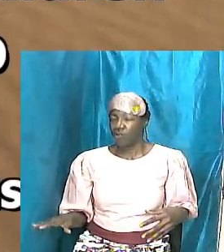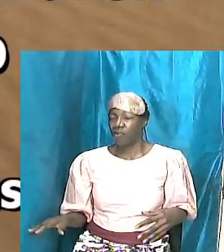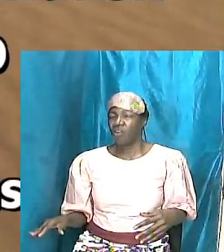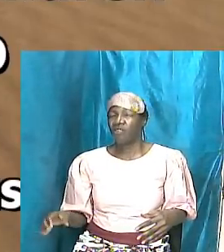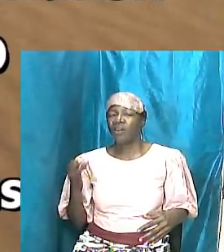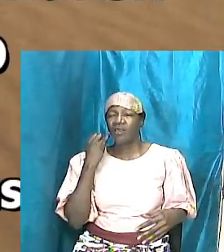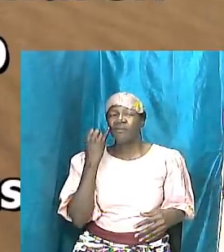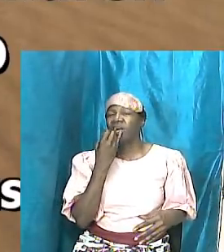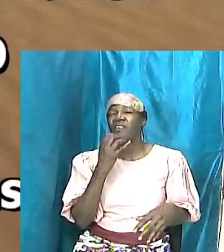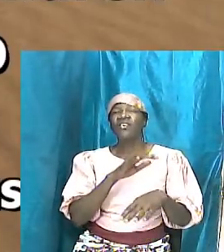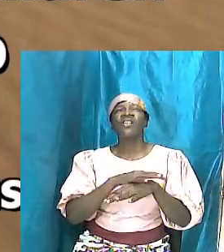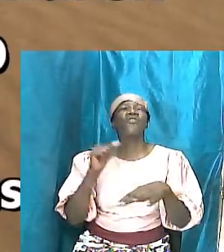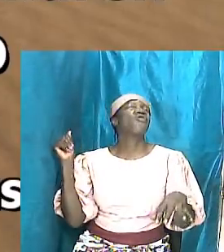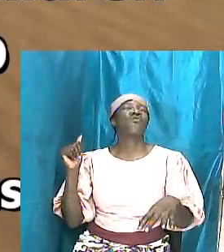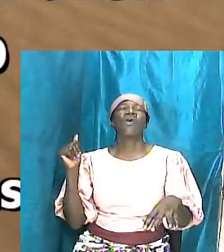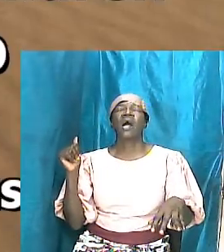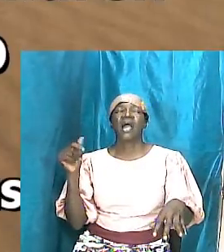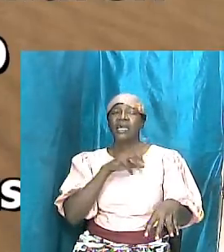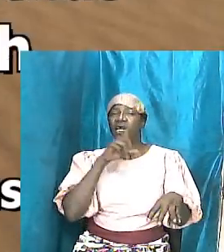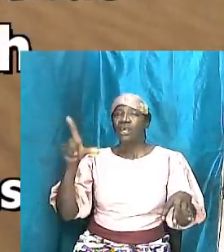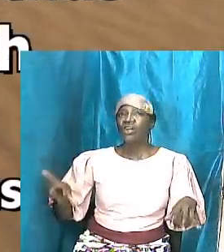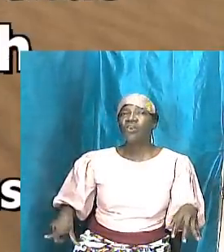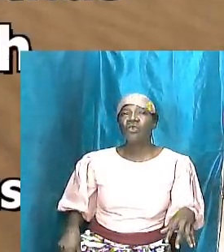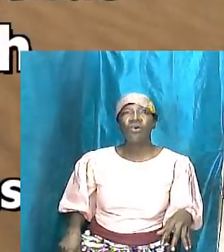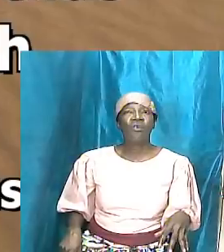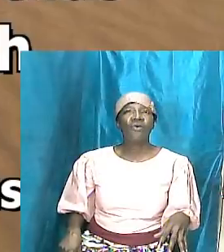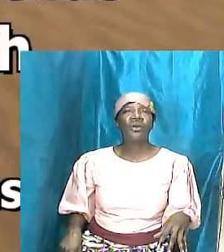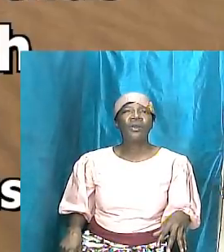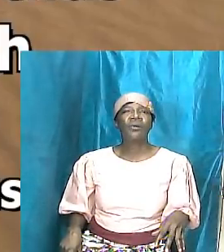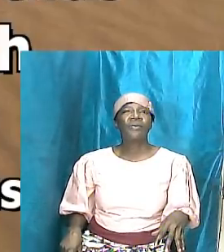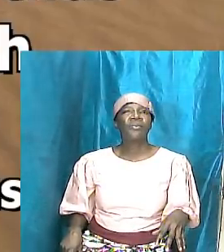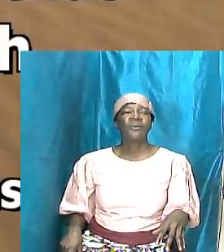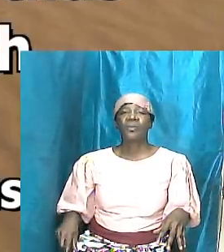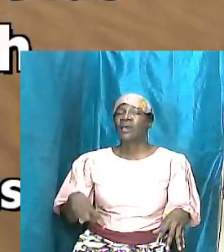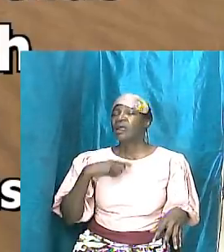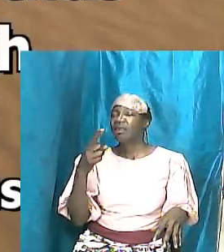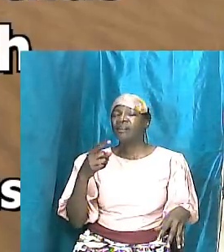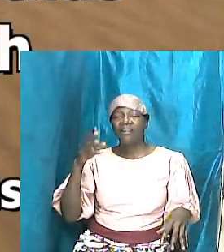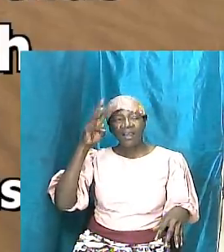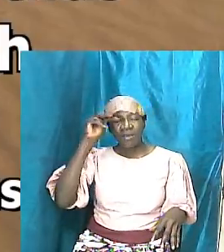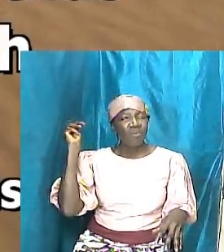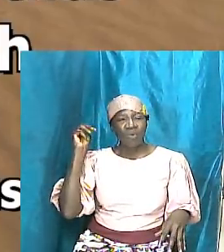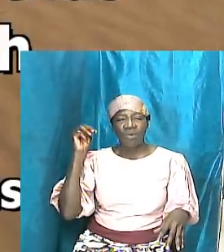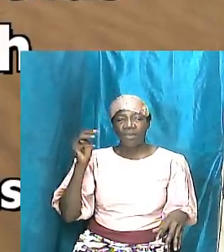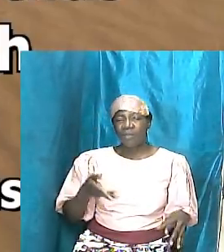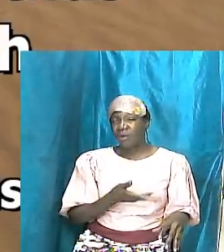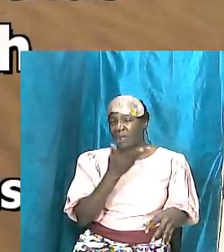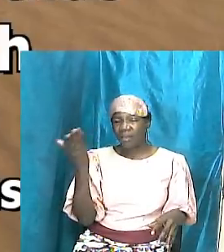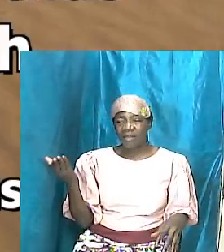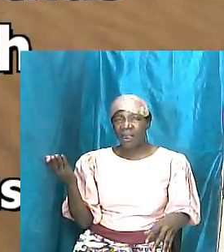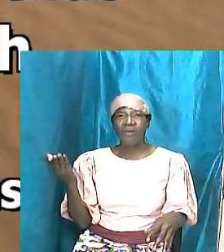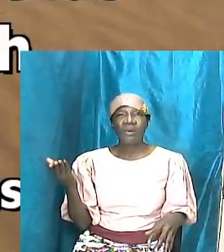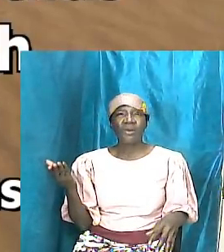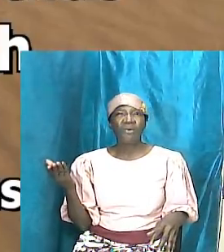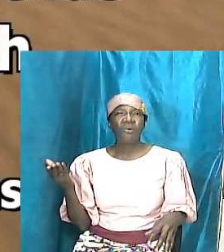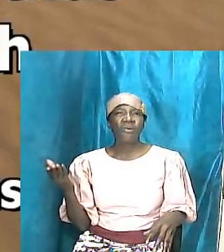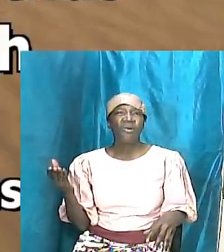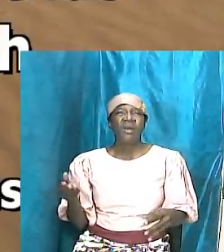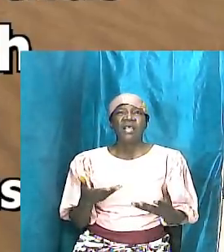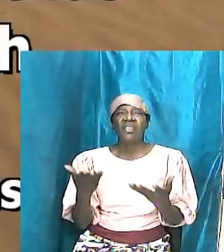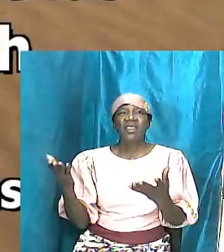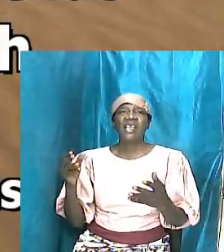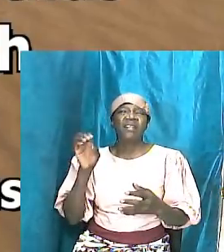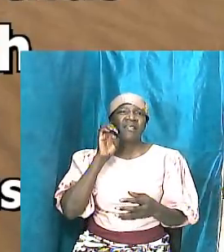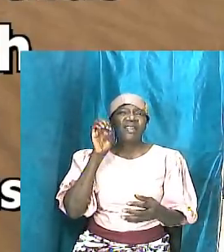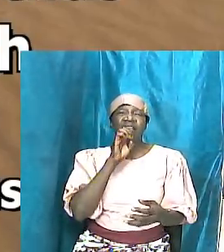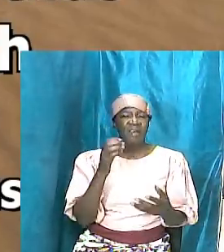cried out unto the Lord. And they said unto Moses, "Because there were no graves in Egypt, hast thou taken us away